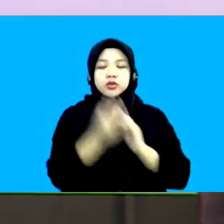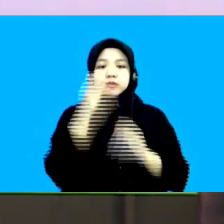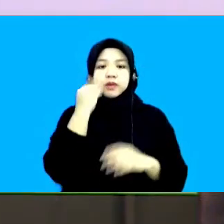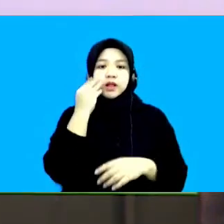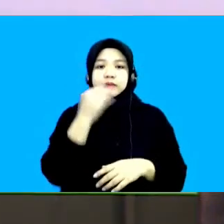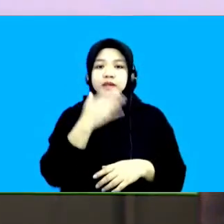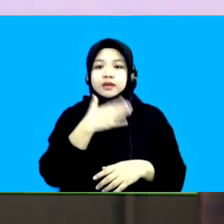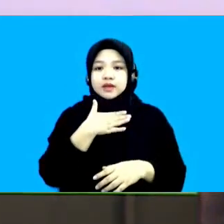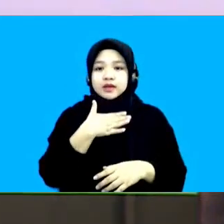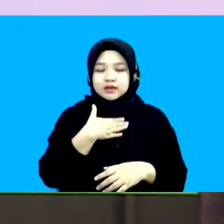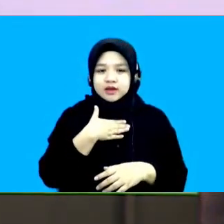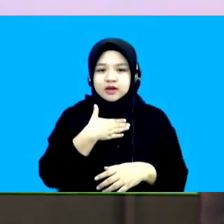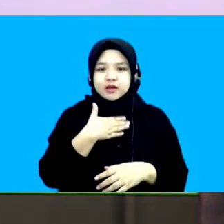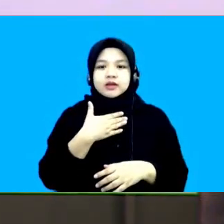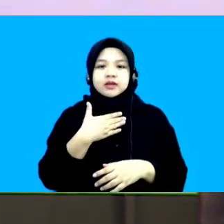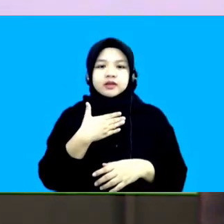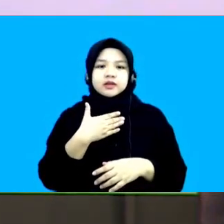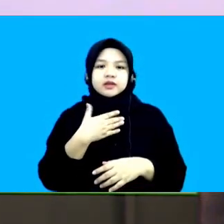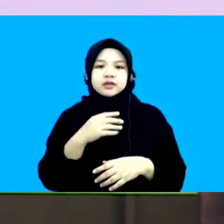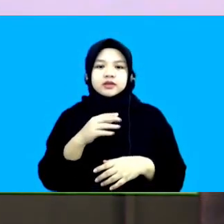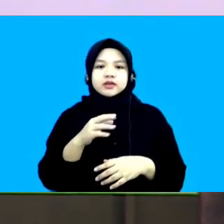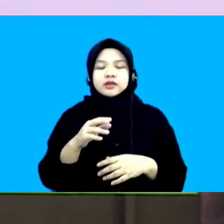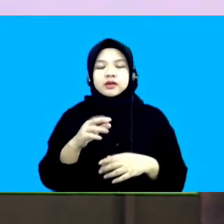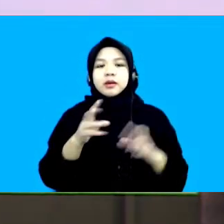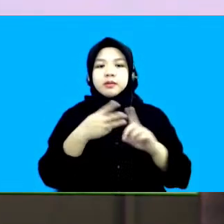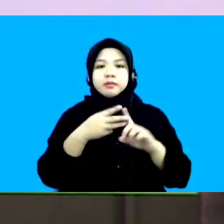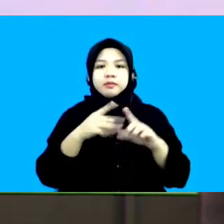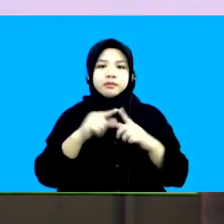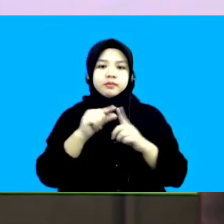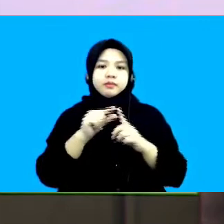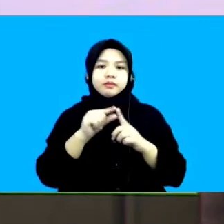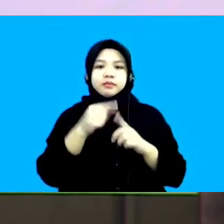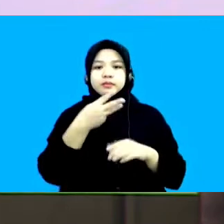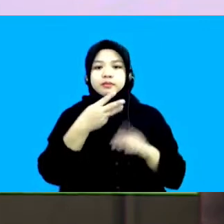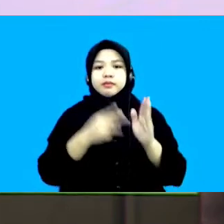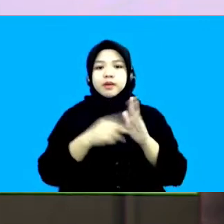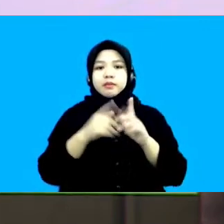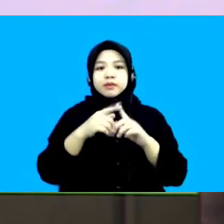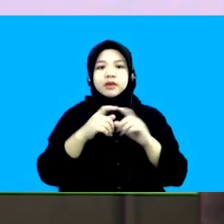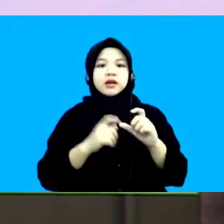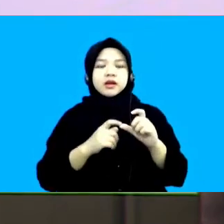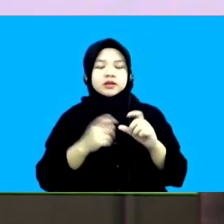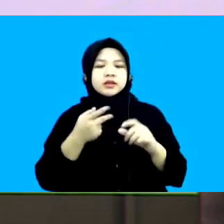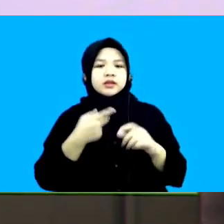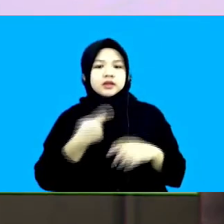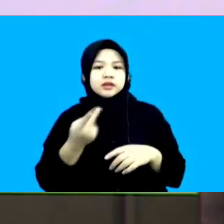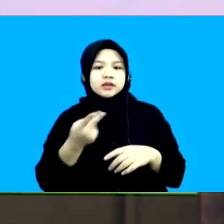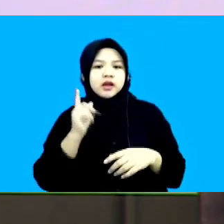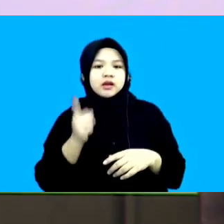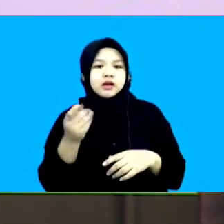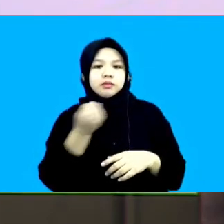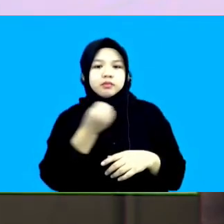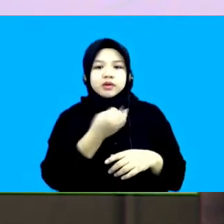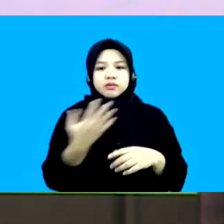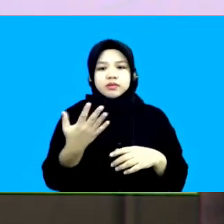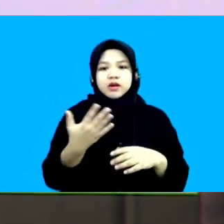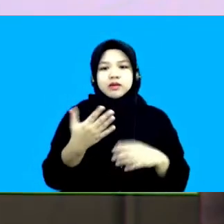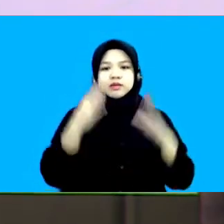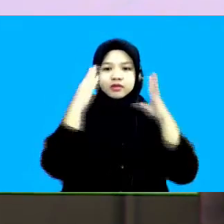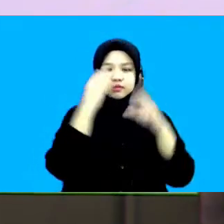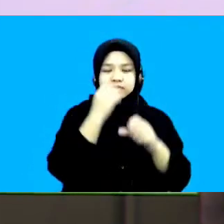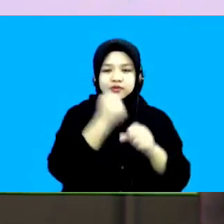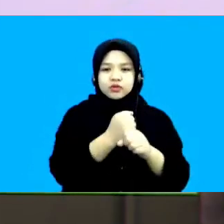online. From all of us here, you can raise your hand as well if you have question or a comment for